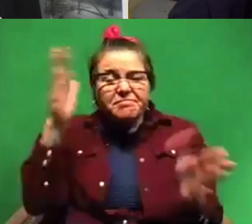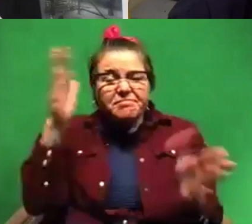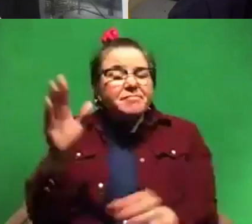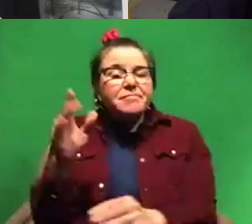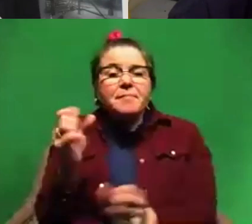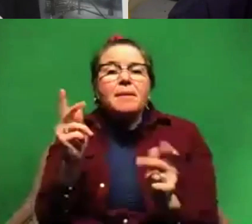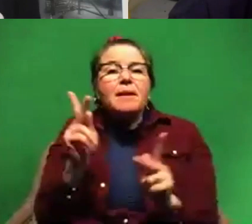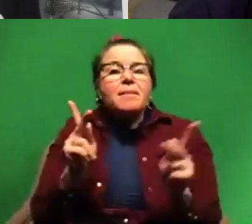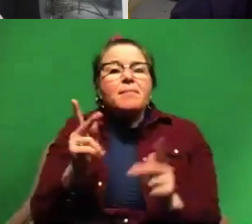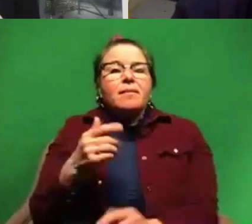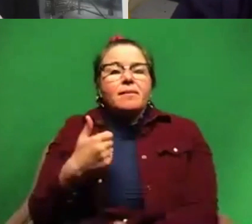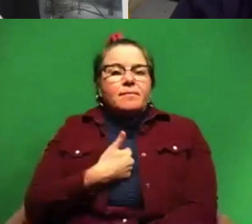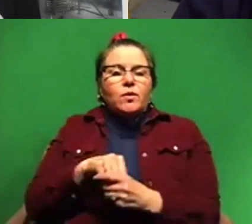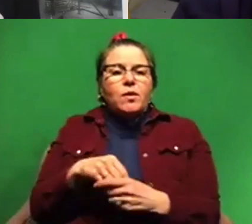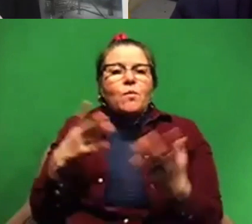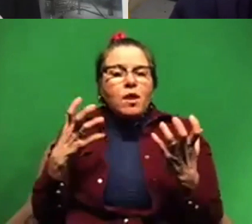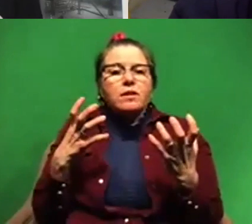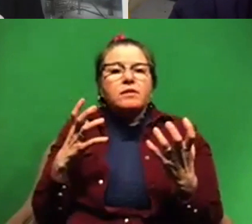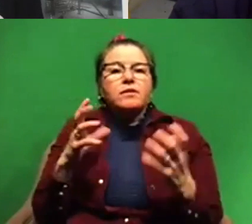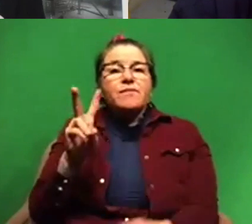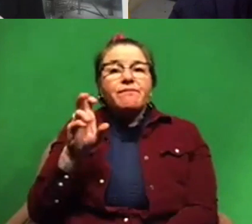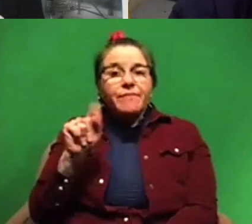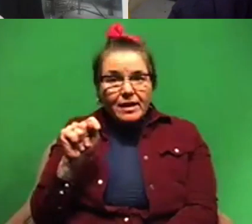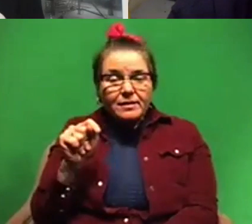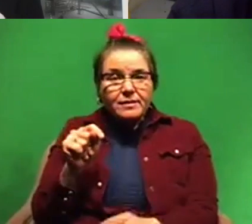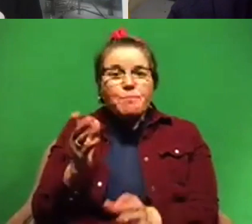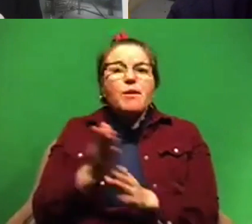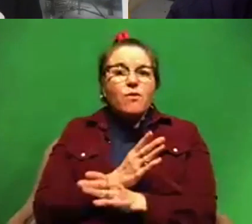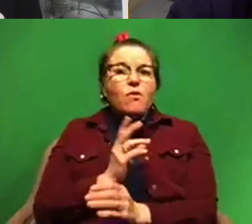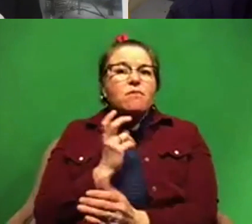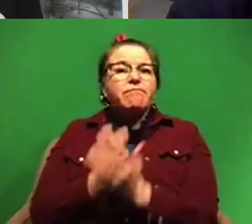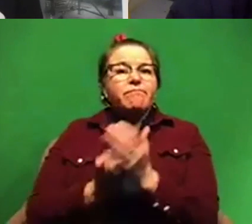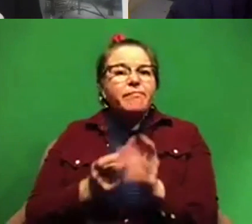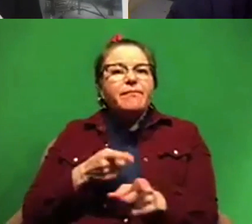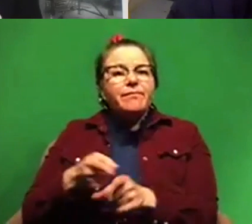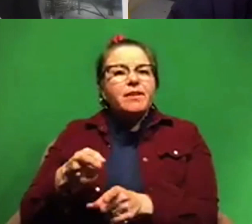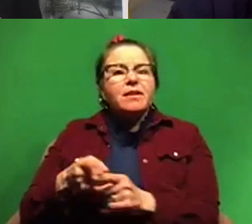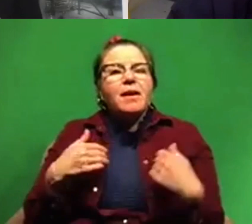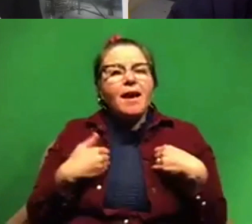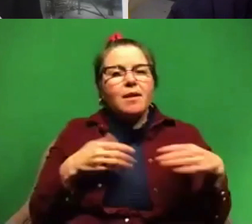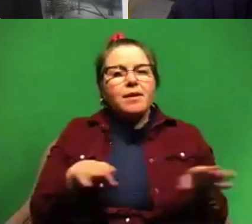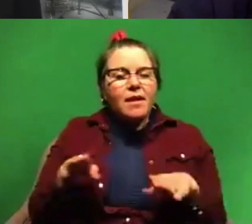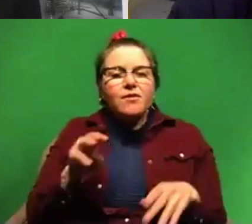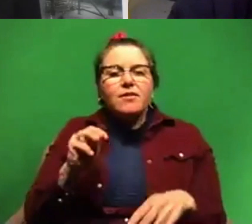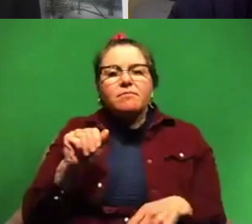and myself included, I wanted to be a veterinarian before I went into other fields like animal behavior and marine